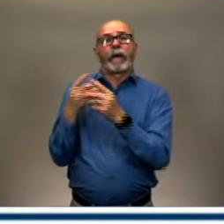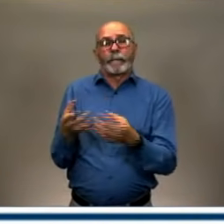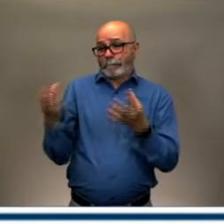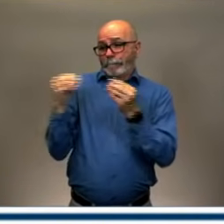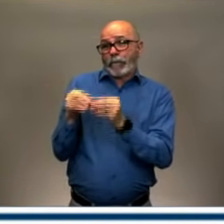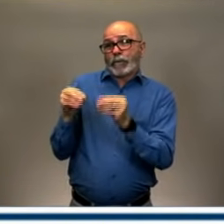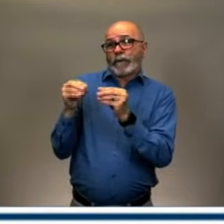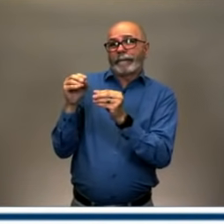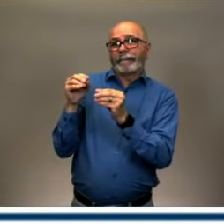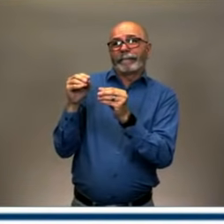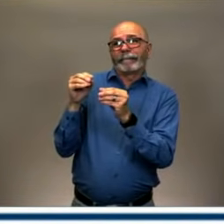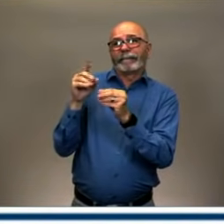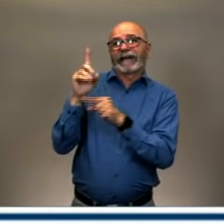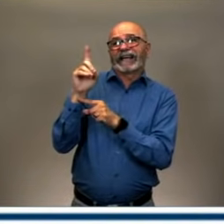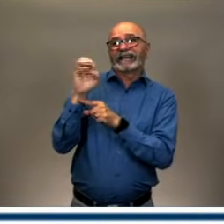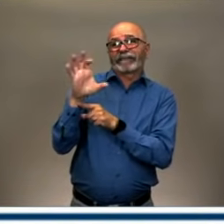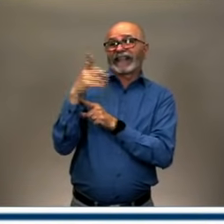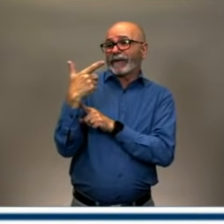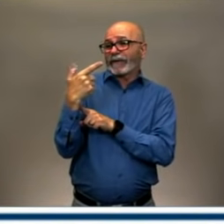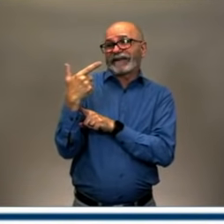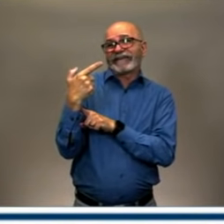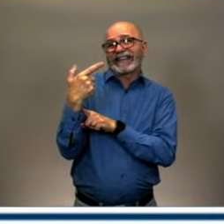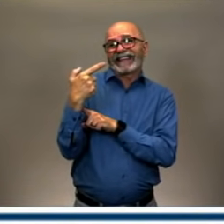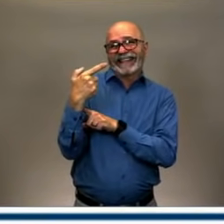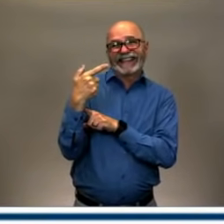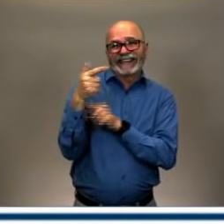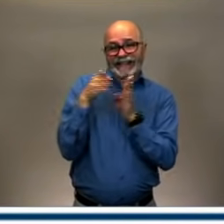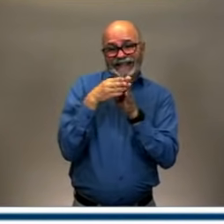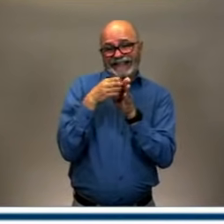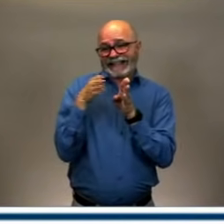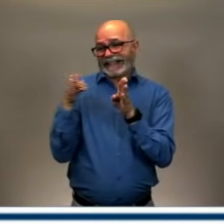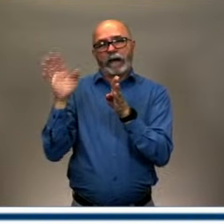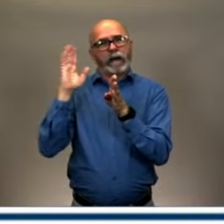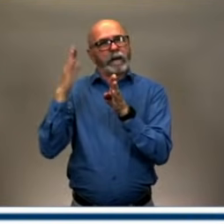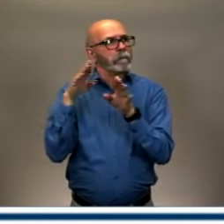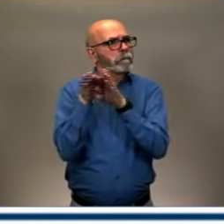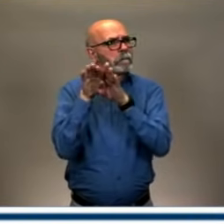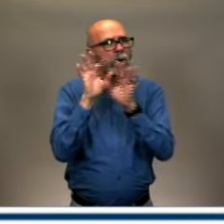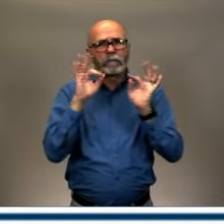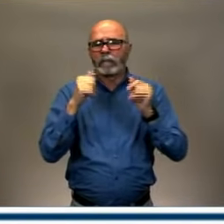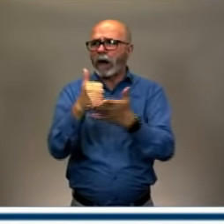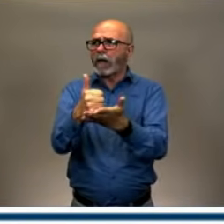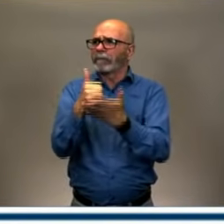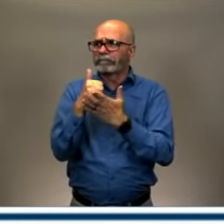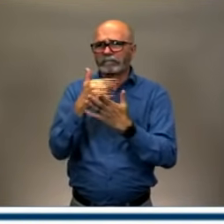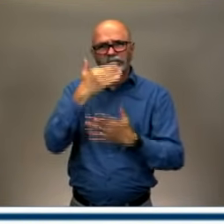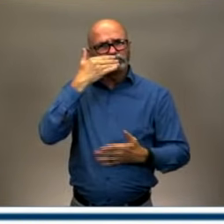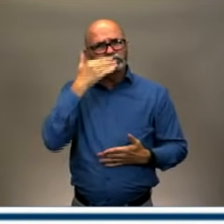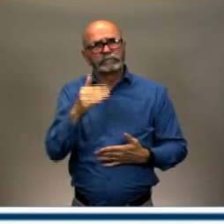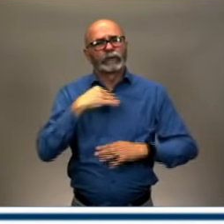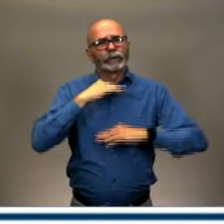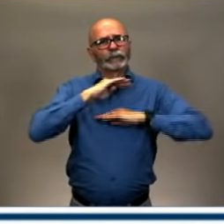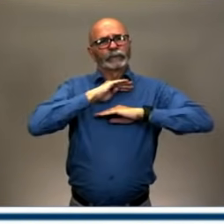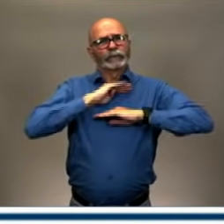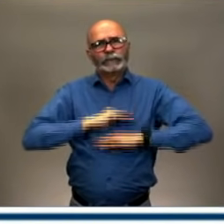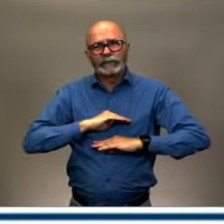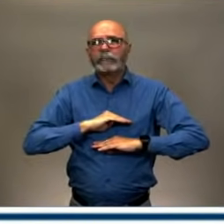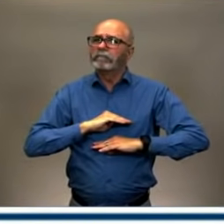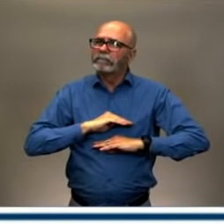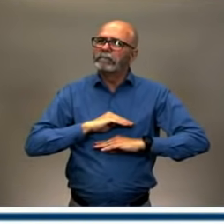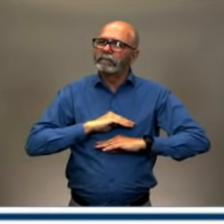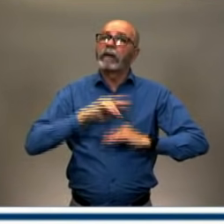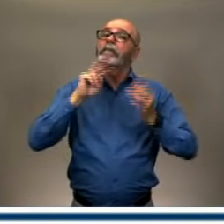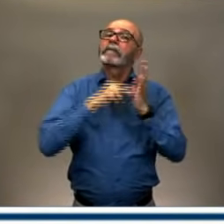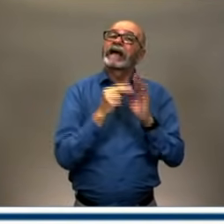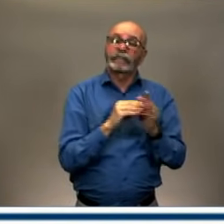on December 21st onwards have helped us to hold that ground while still allowing small gatherings of up